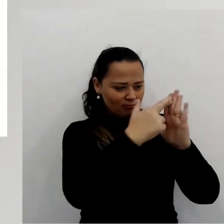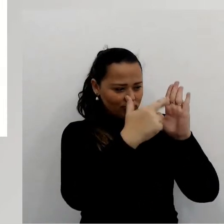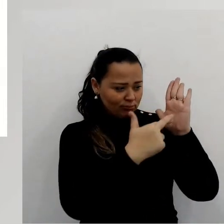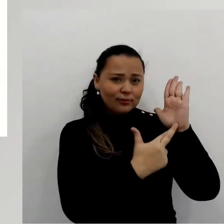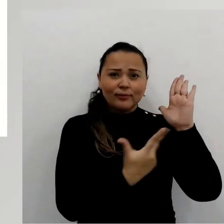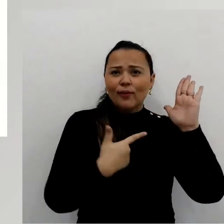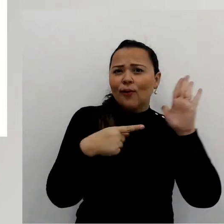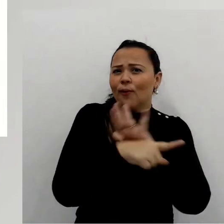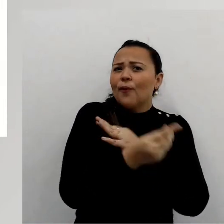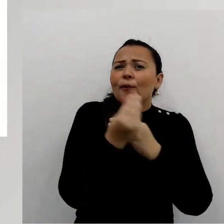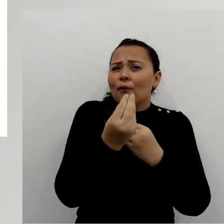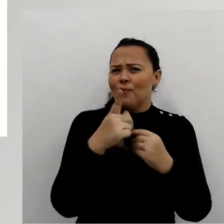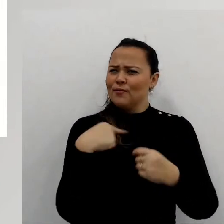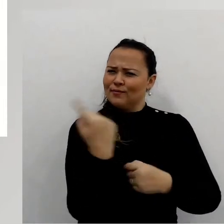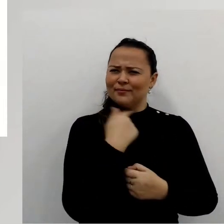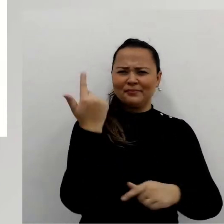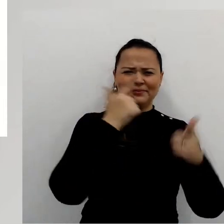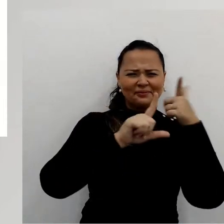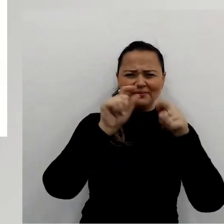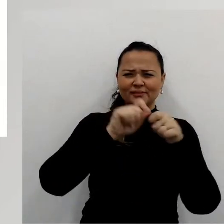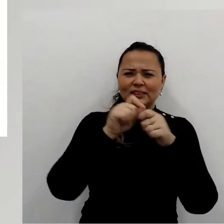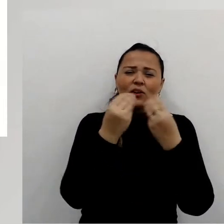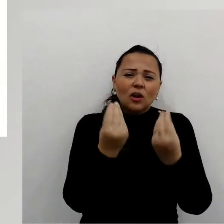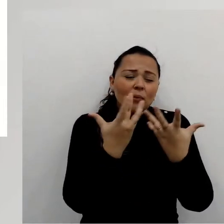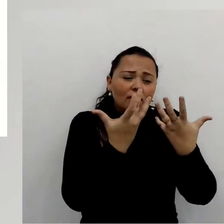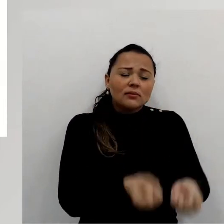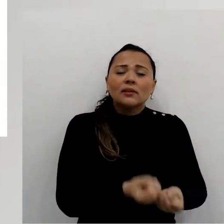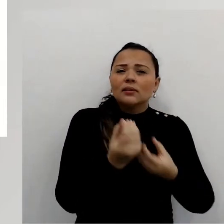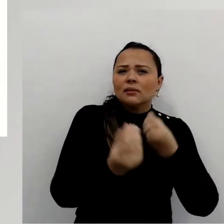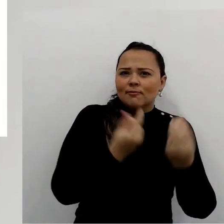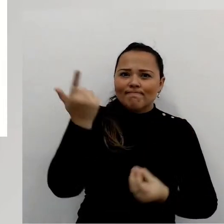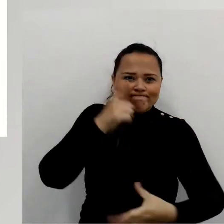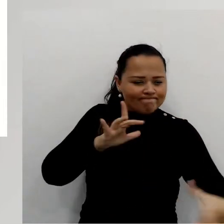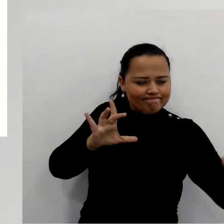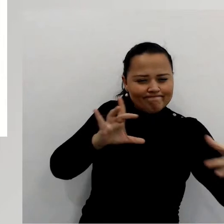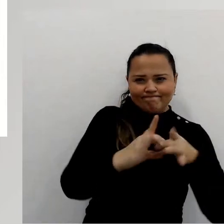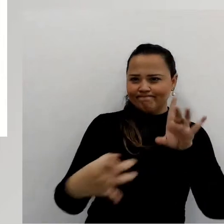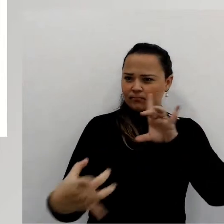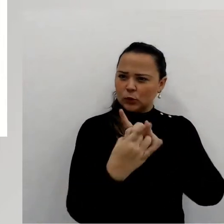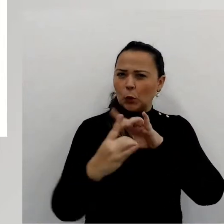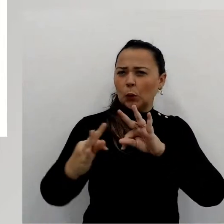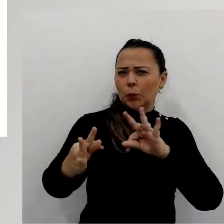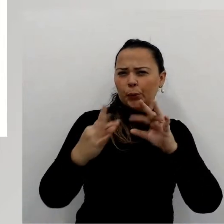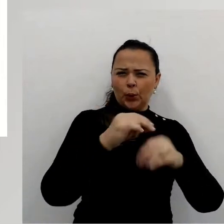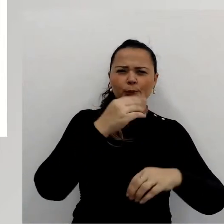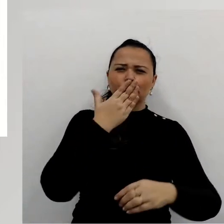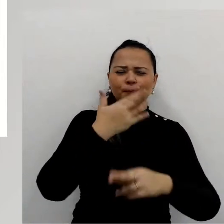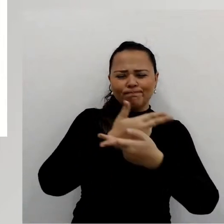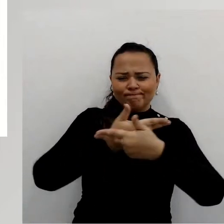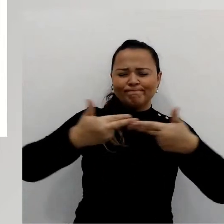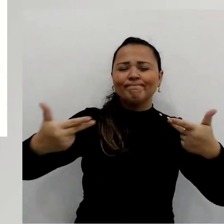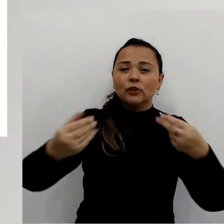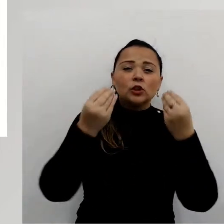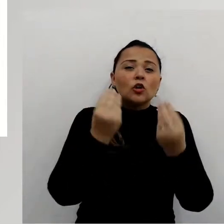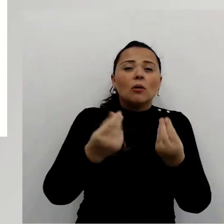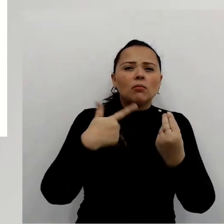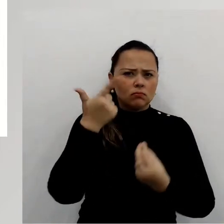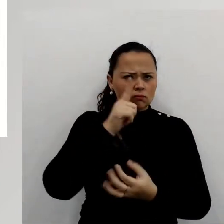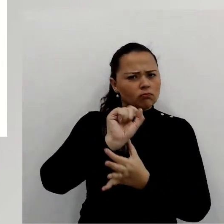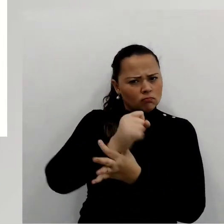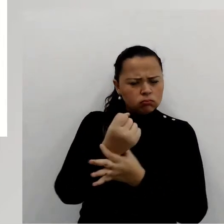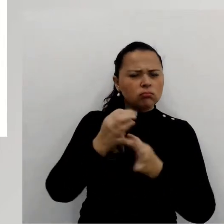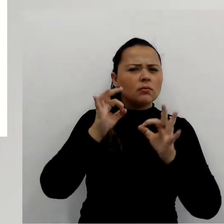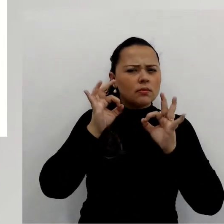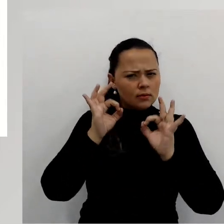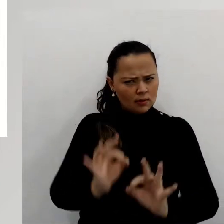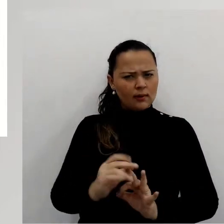do we actually connect all of these disparate types of things? How do I make sure that when I am a printer and I've got an offset